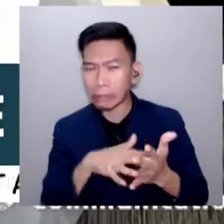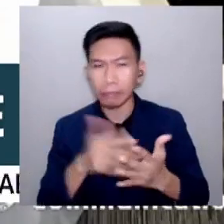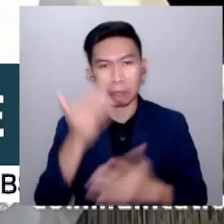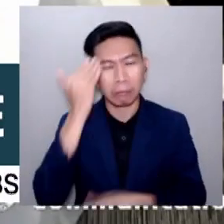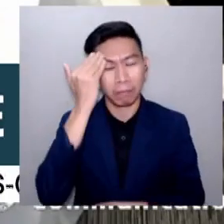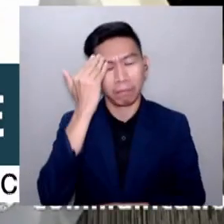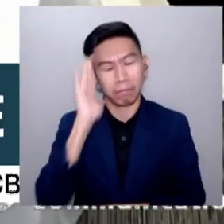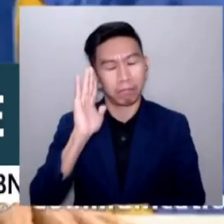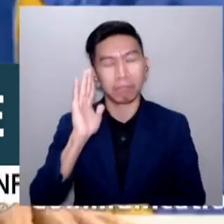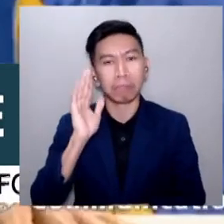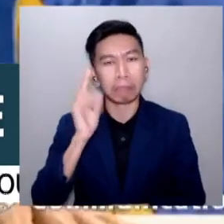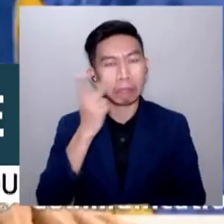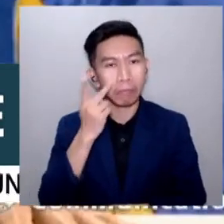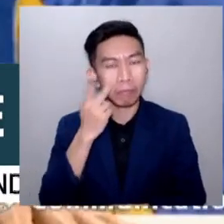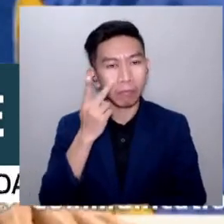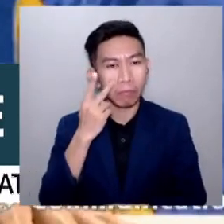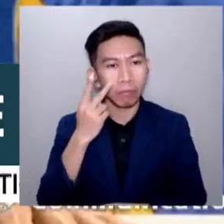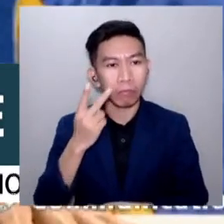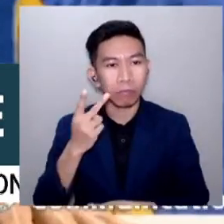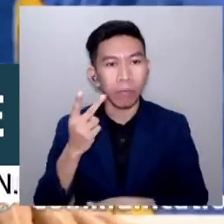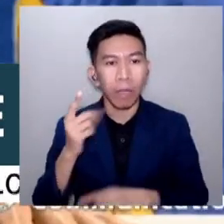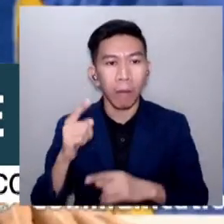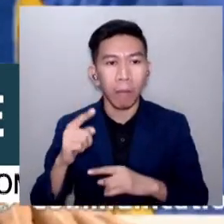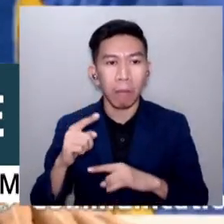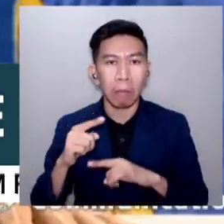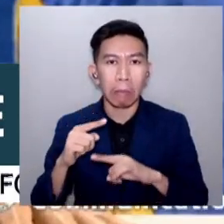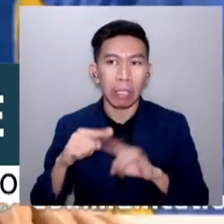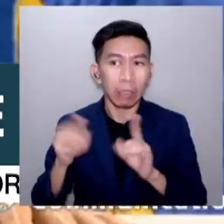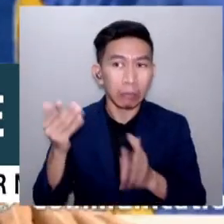as to put us again in the bind.